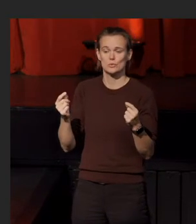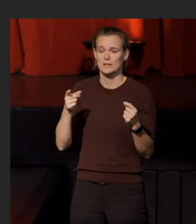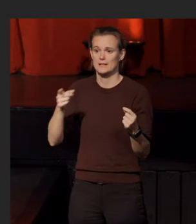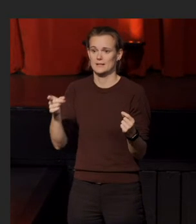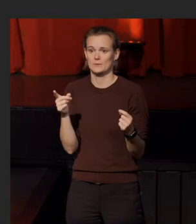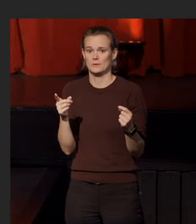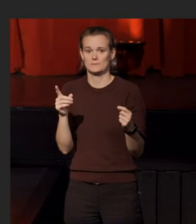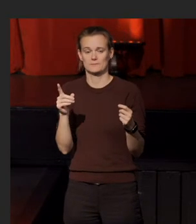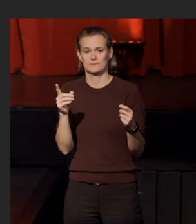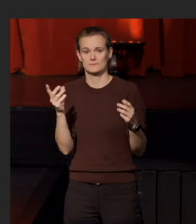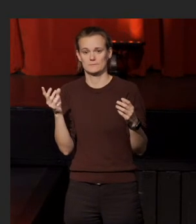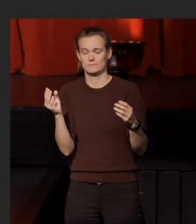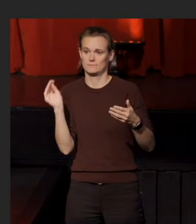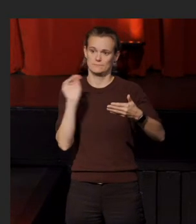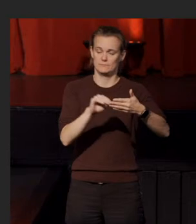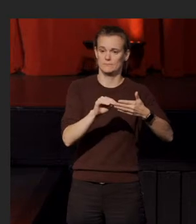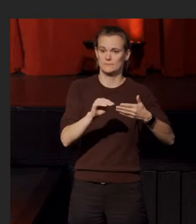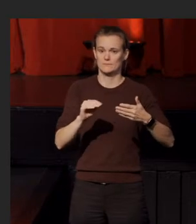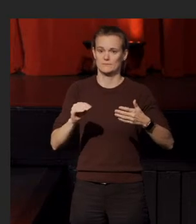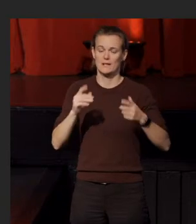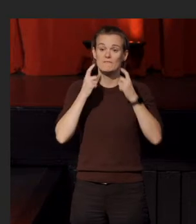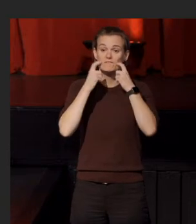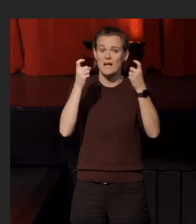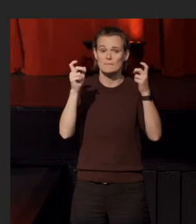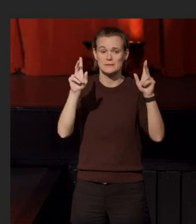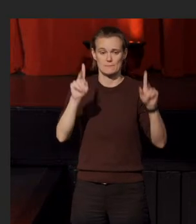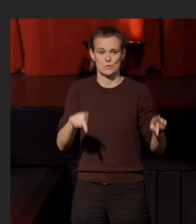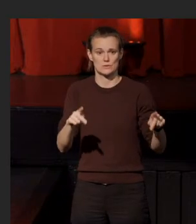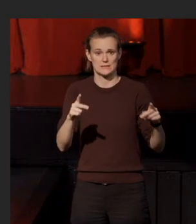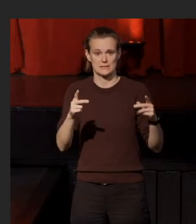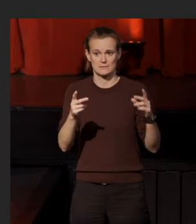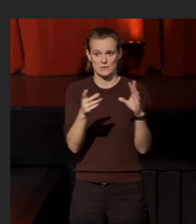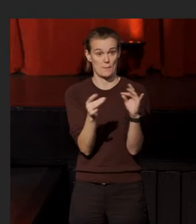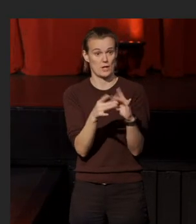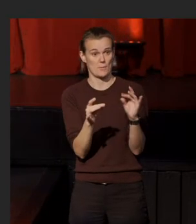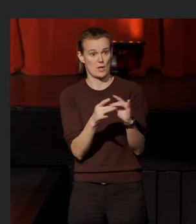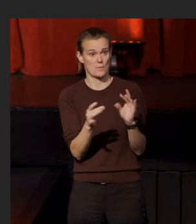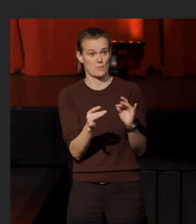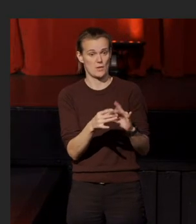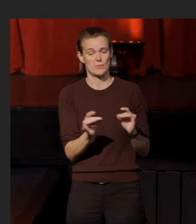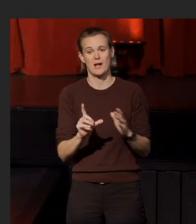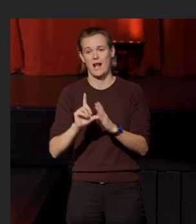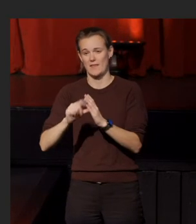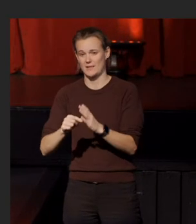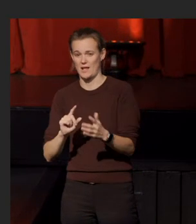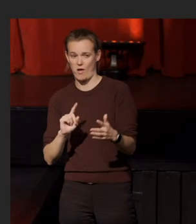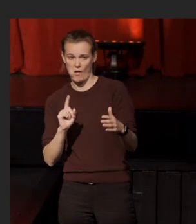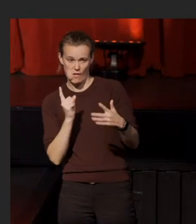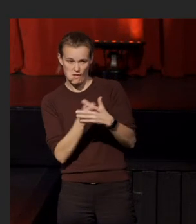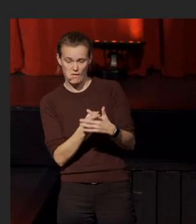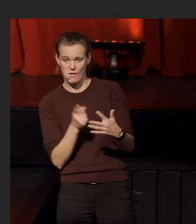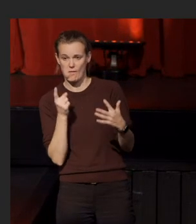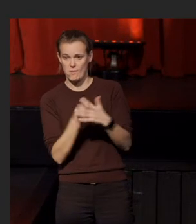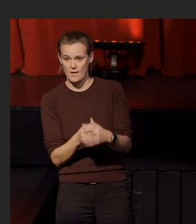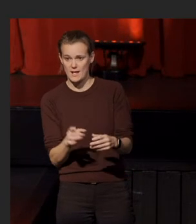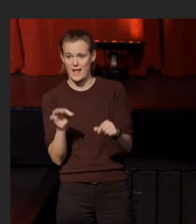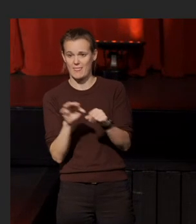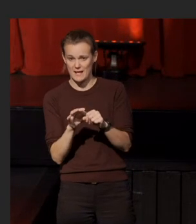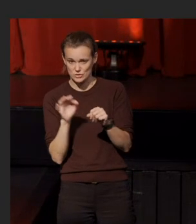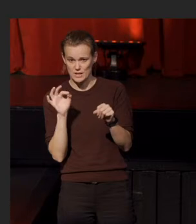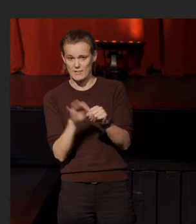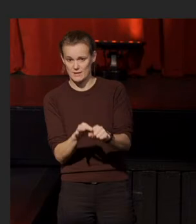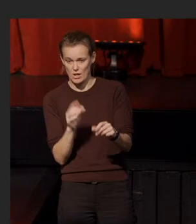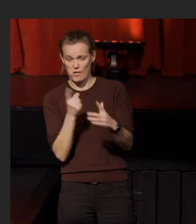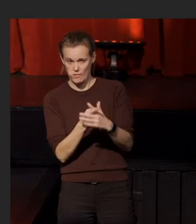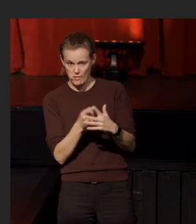commentaries until she wanted to start insinuating election information into the process. And so she legitimized herself as a persona